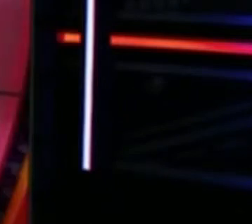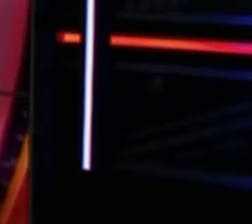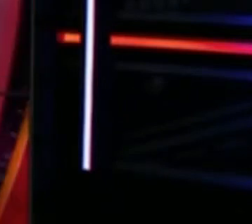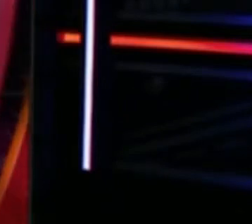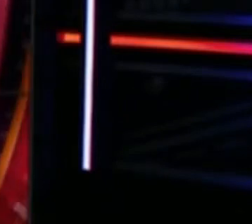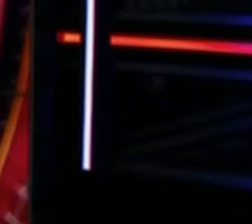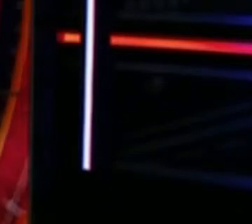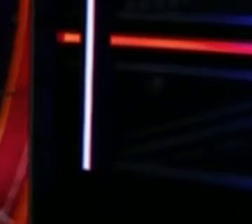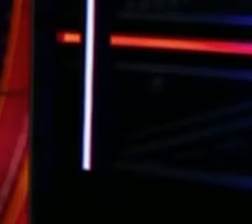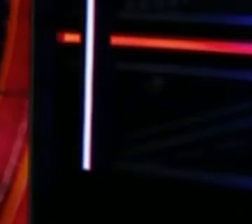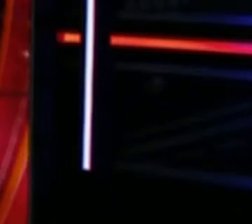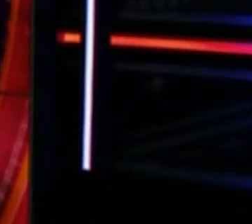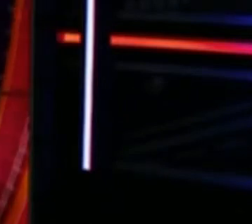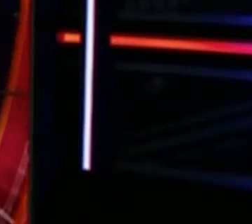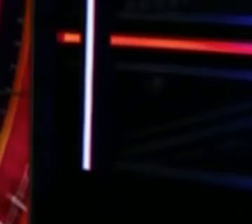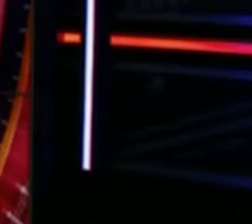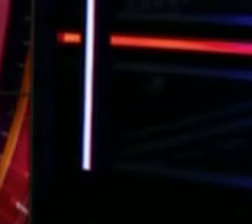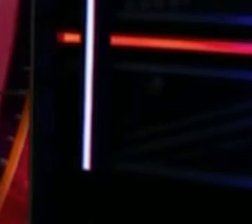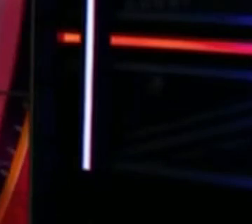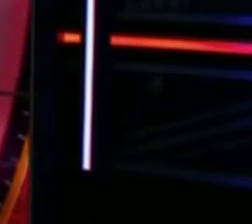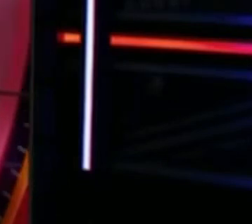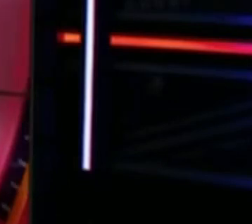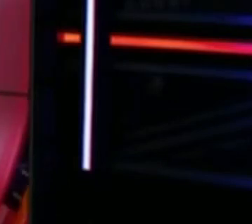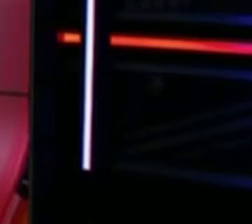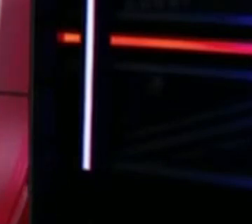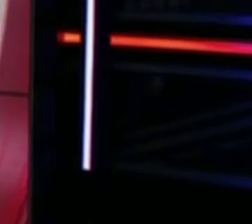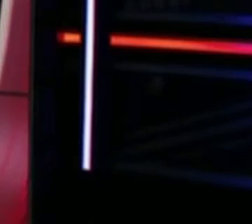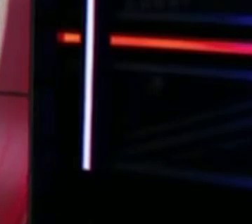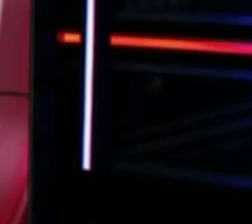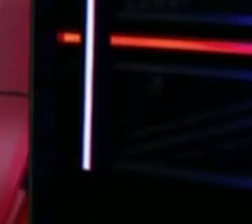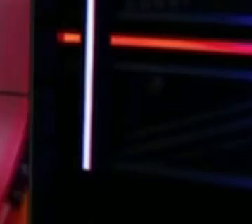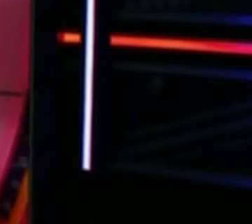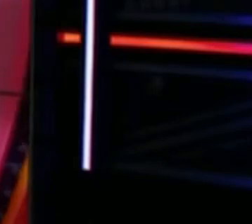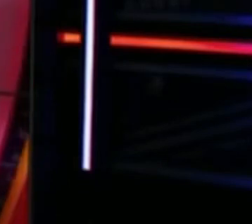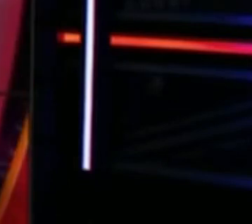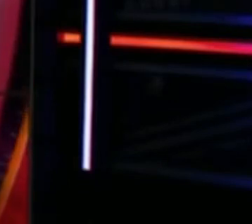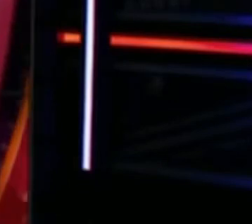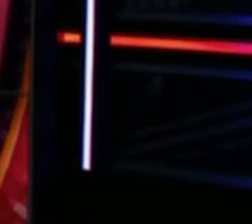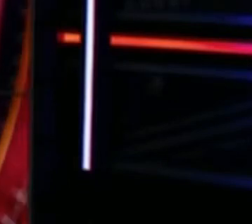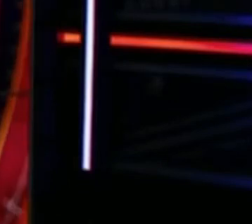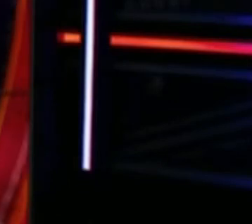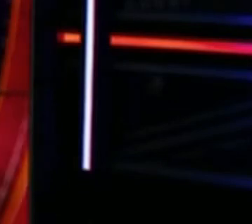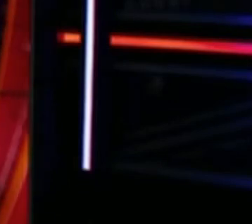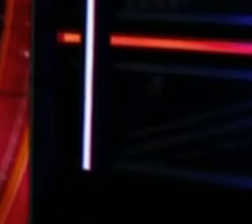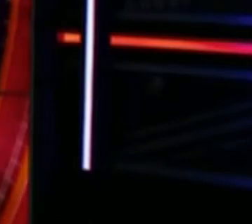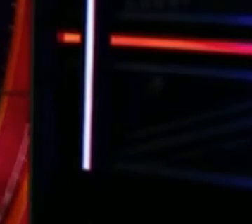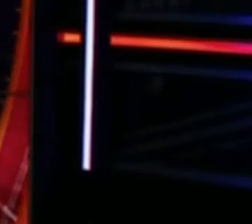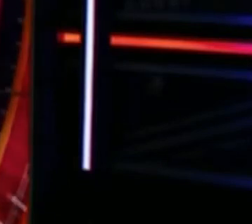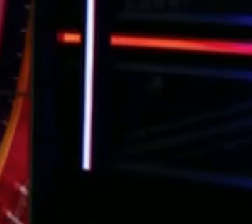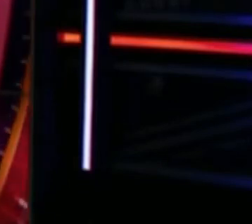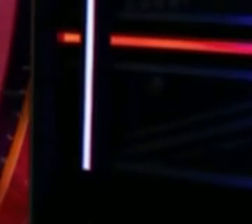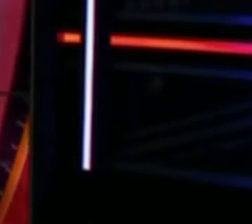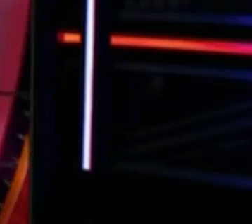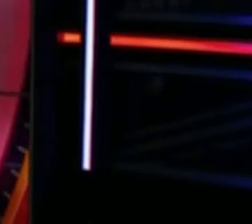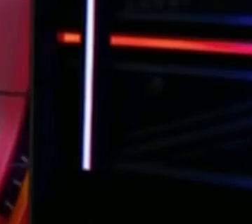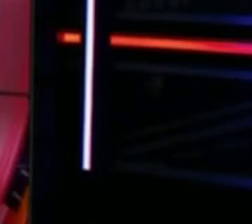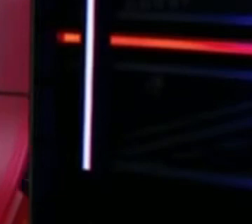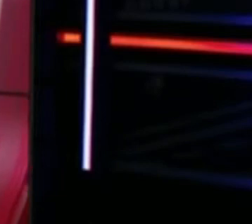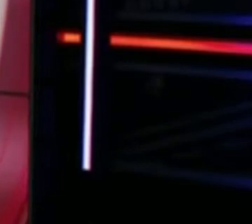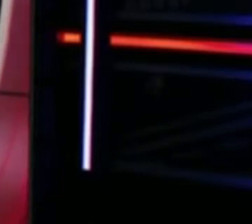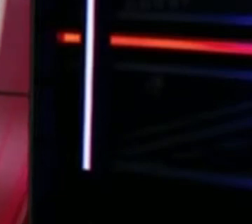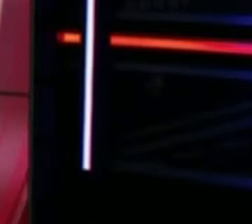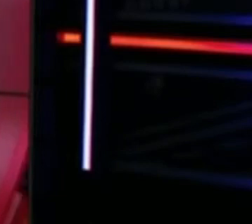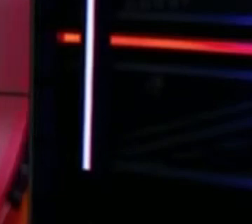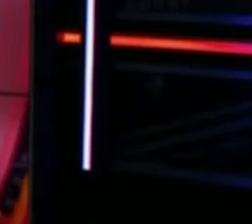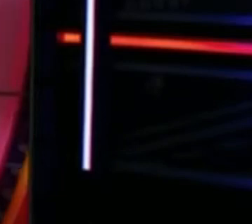not providing security and said officers and all responsibles were not unpunished. President Lula was adamant that measures will be taken so that